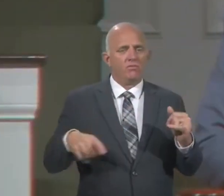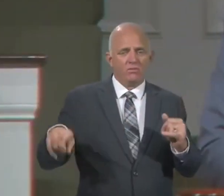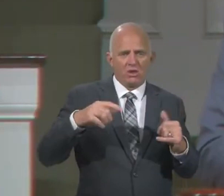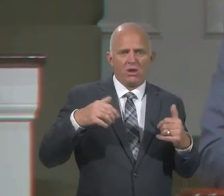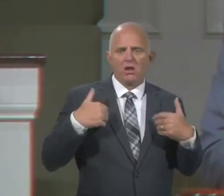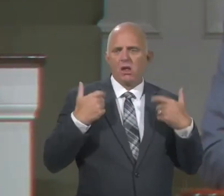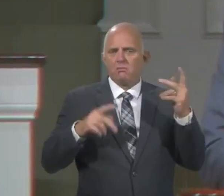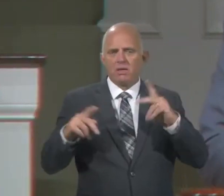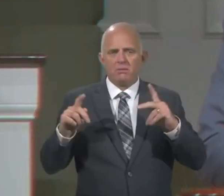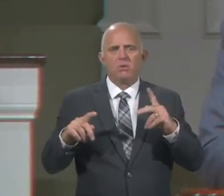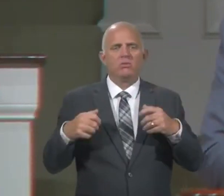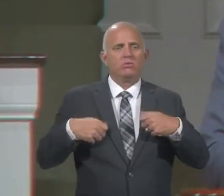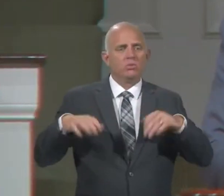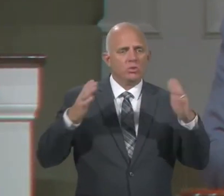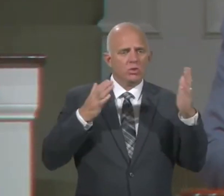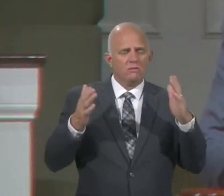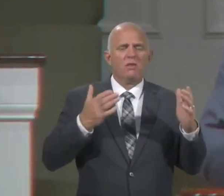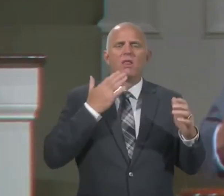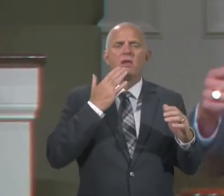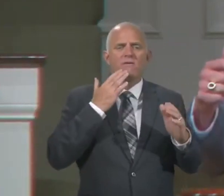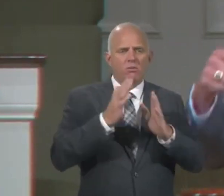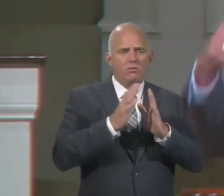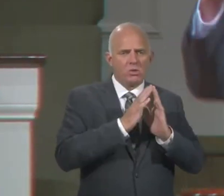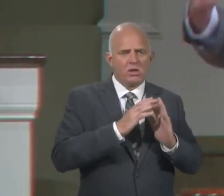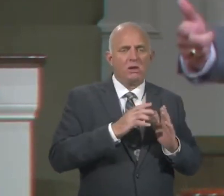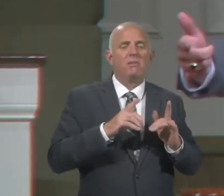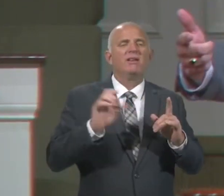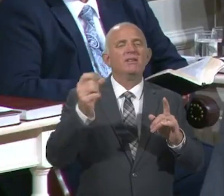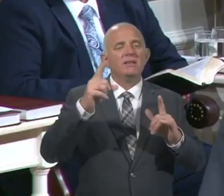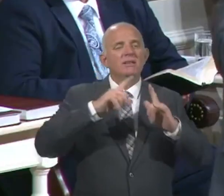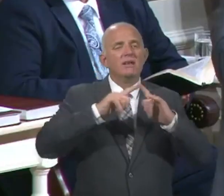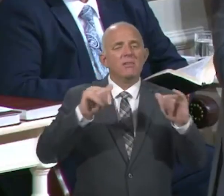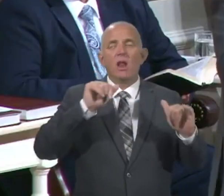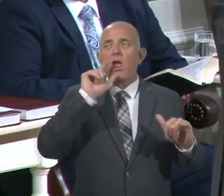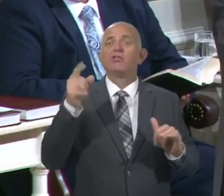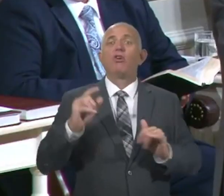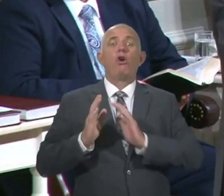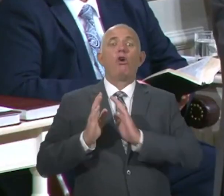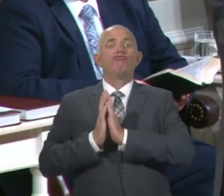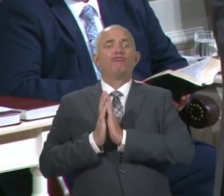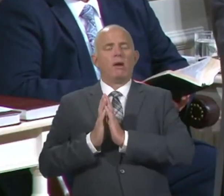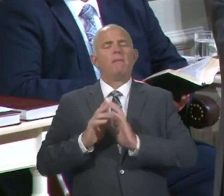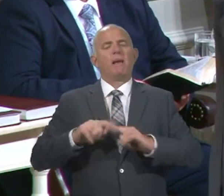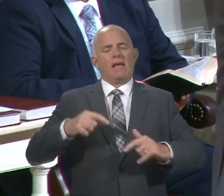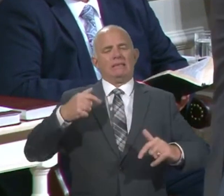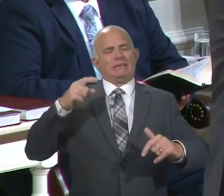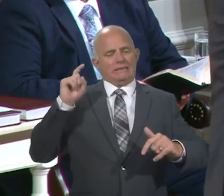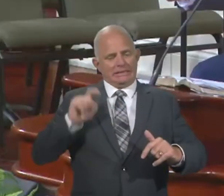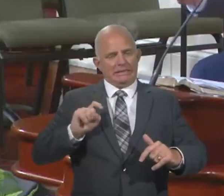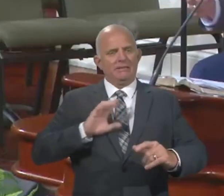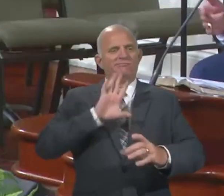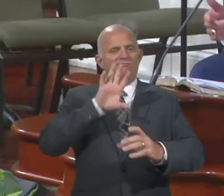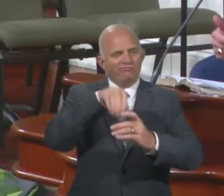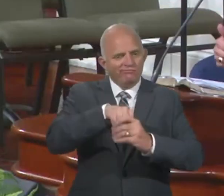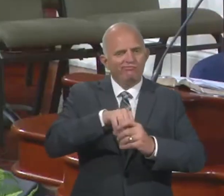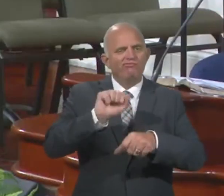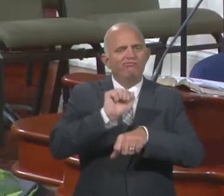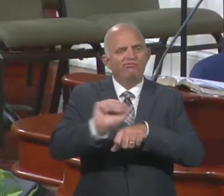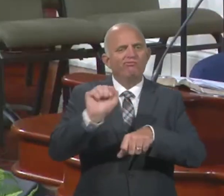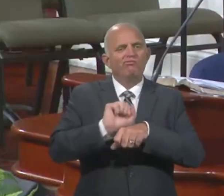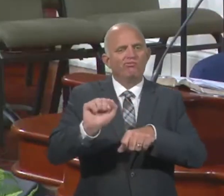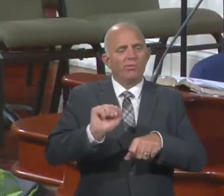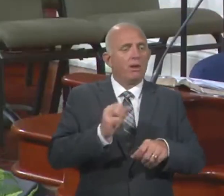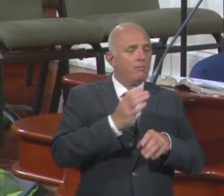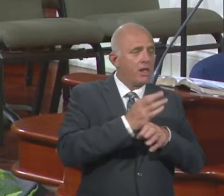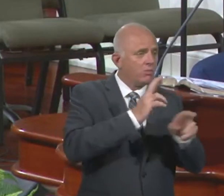life to serve the Lord. But maybe more than just pray for that, maybe I need to be a laborer. Maybe I need to work on a bus route. Maybe I need to